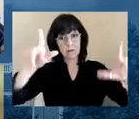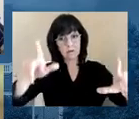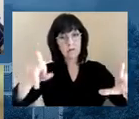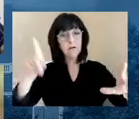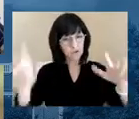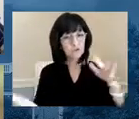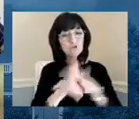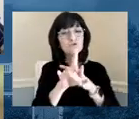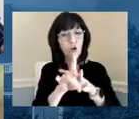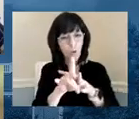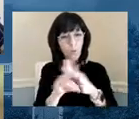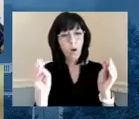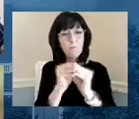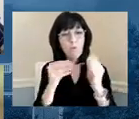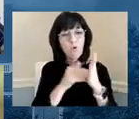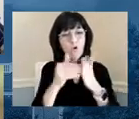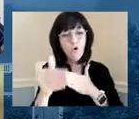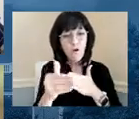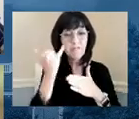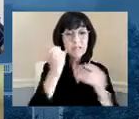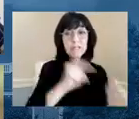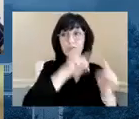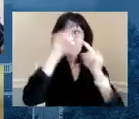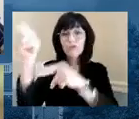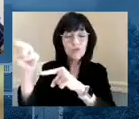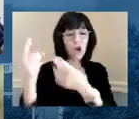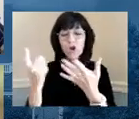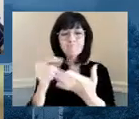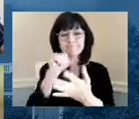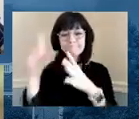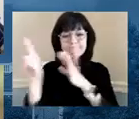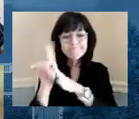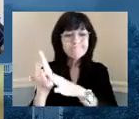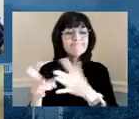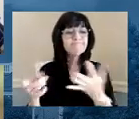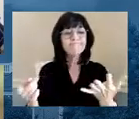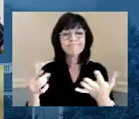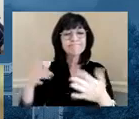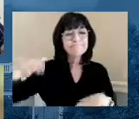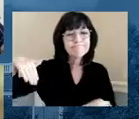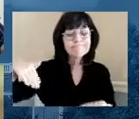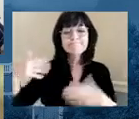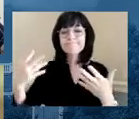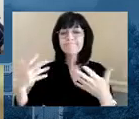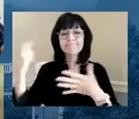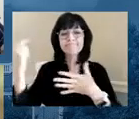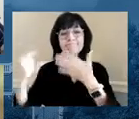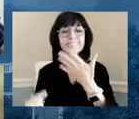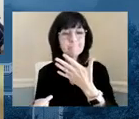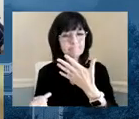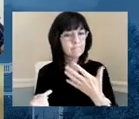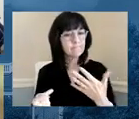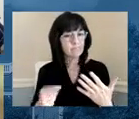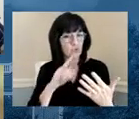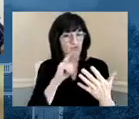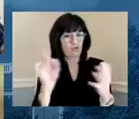visits, when it is safe and appropriate by telehealth. So we're very encouraged by that. And of course,